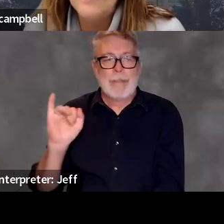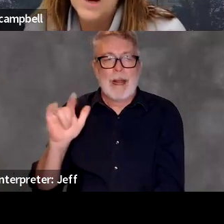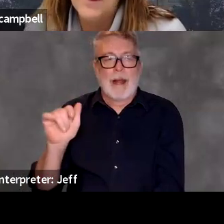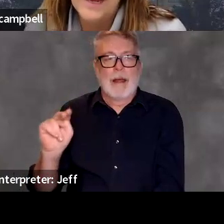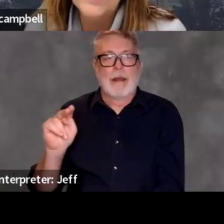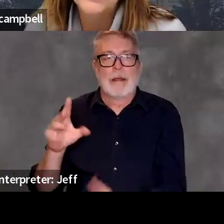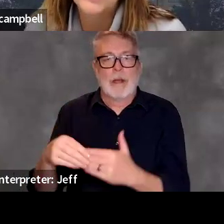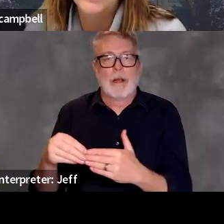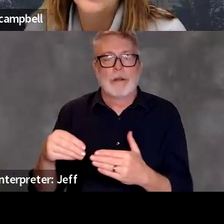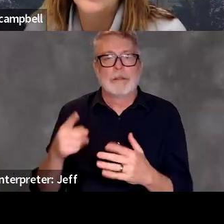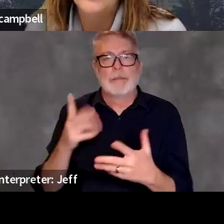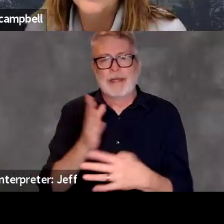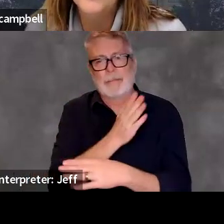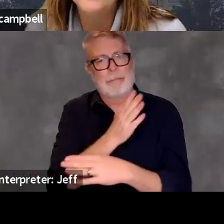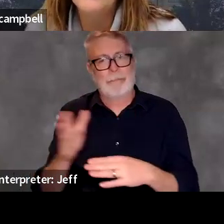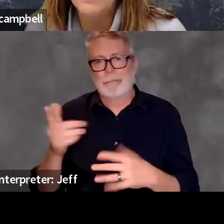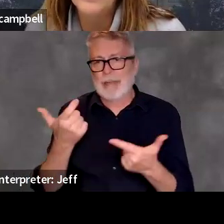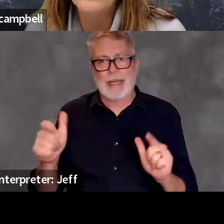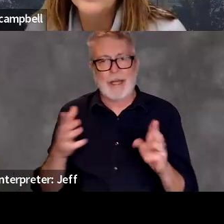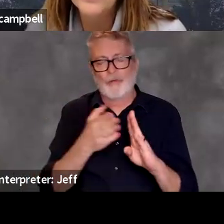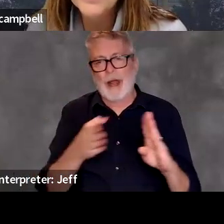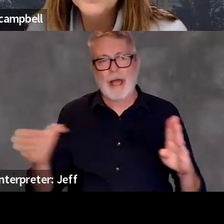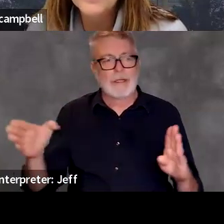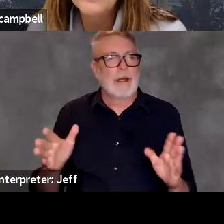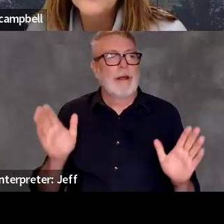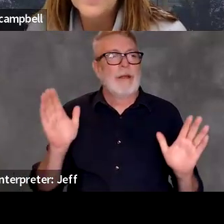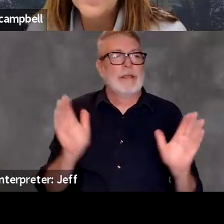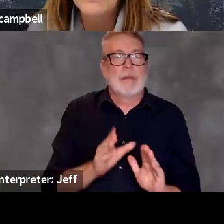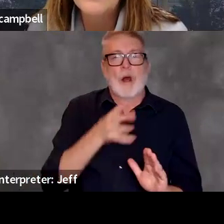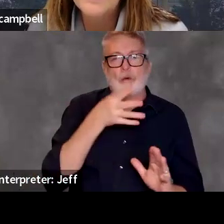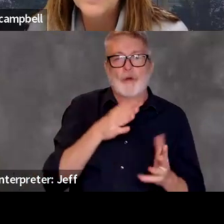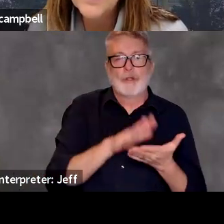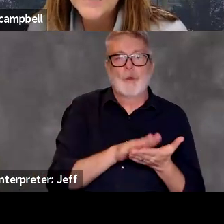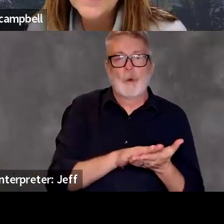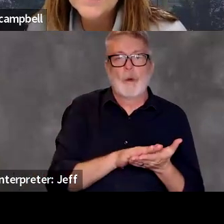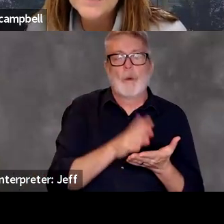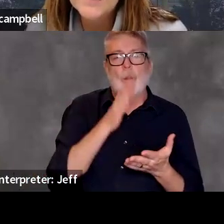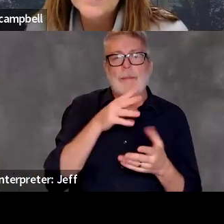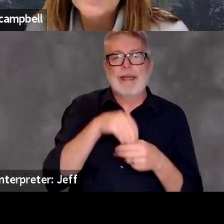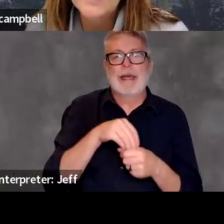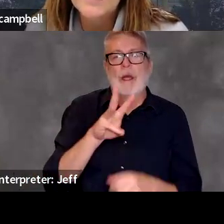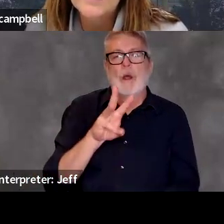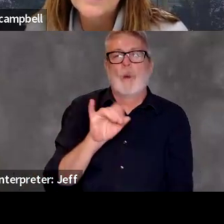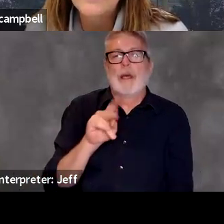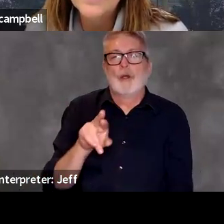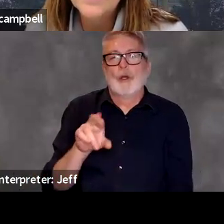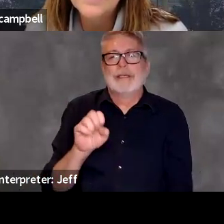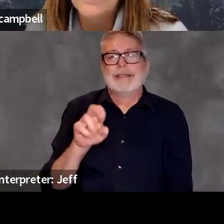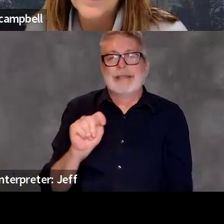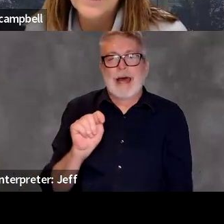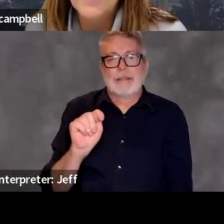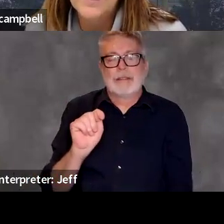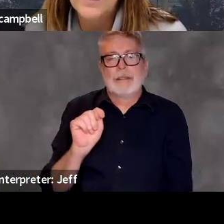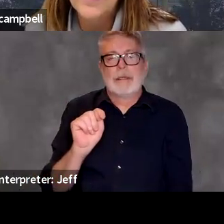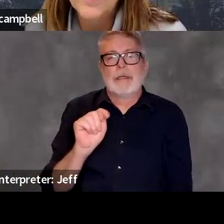That it was a big range. The smaller rural school we found out would be Winterset, and it